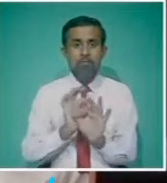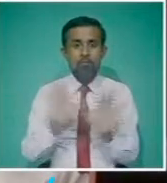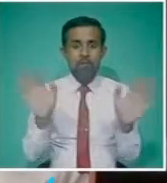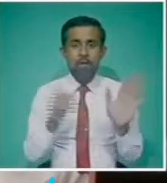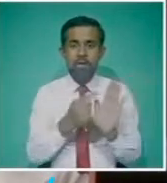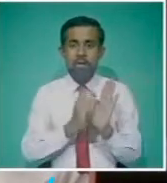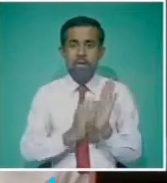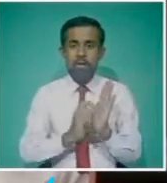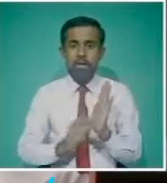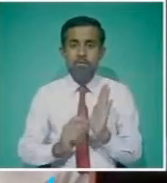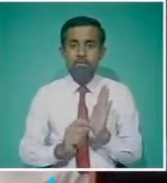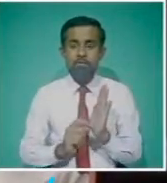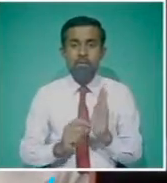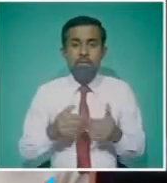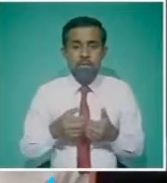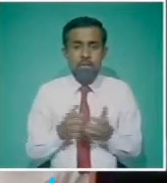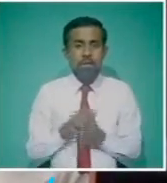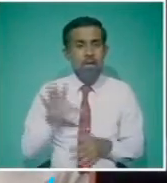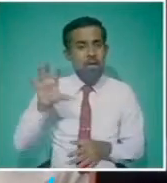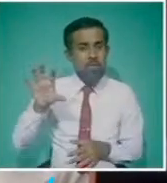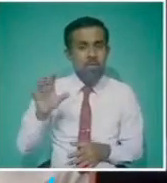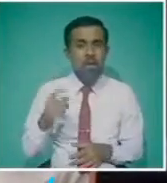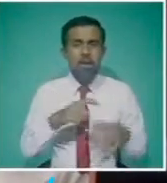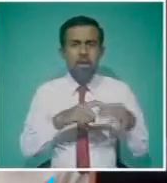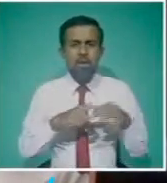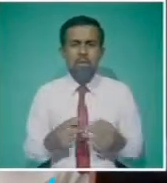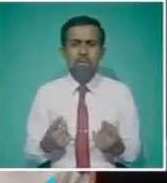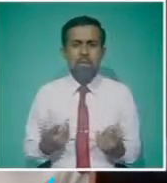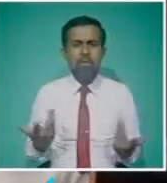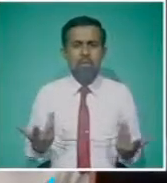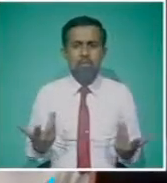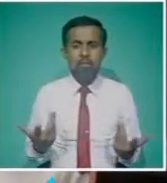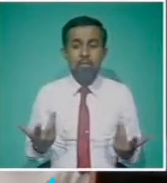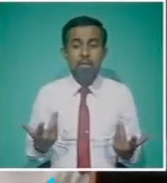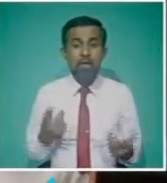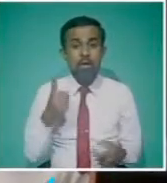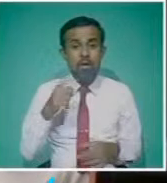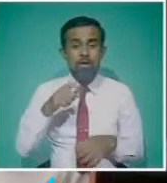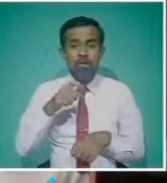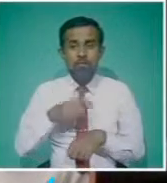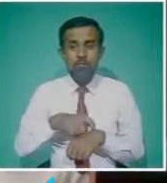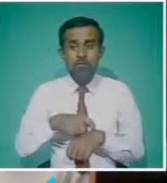raised by the then leader of the opposition,